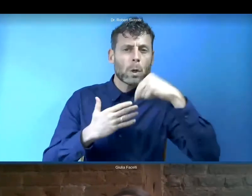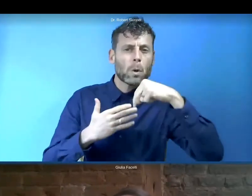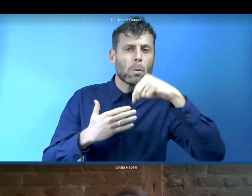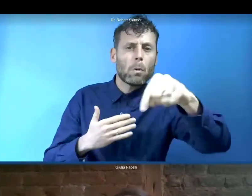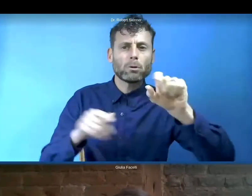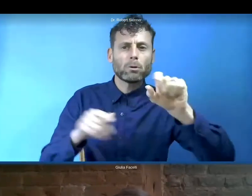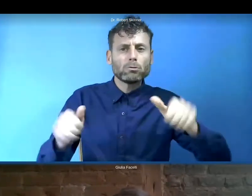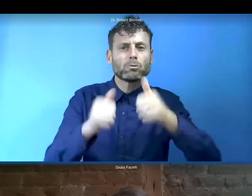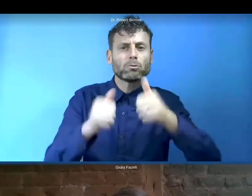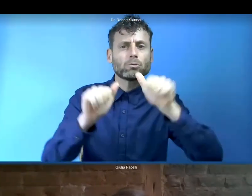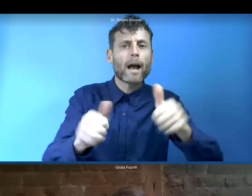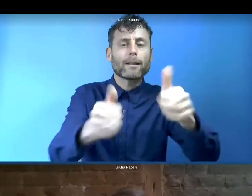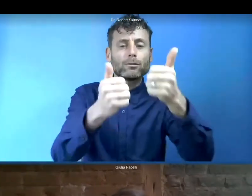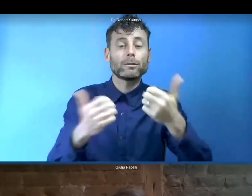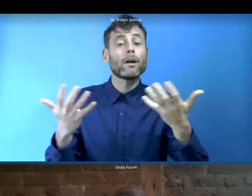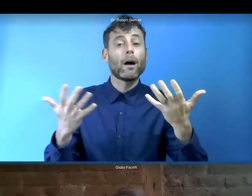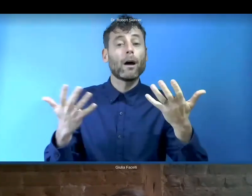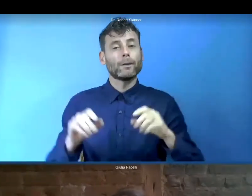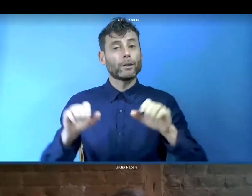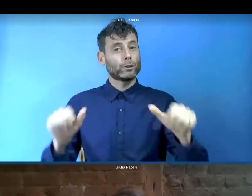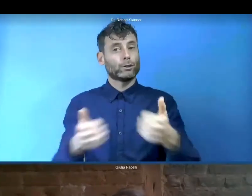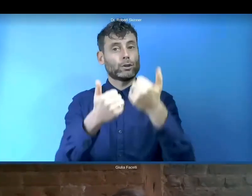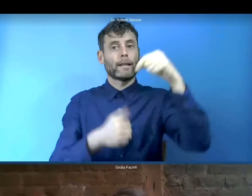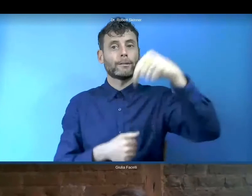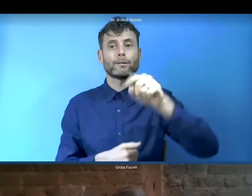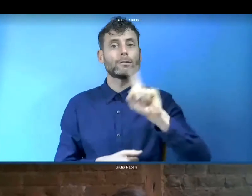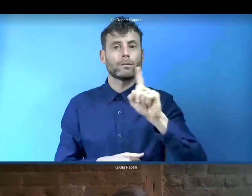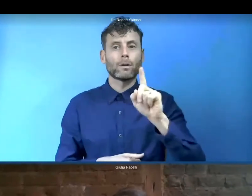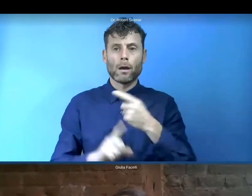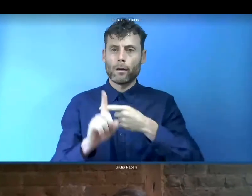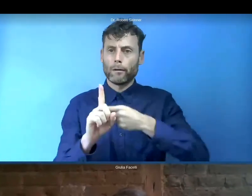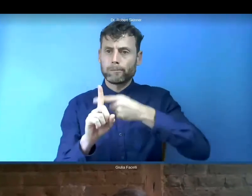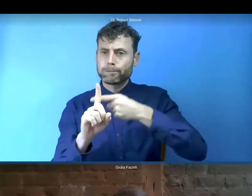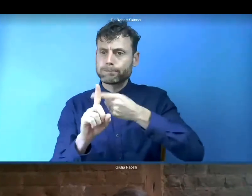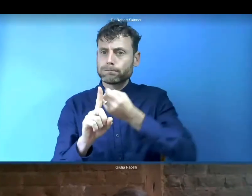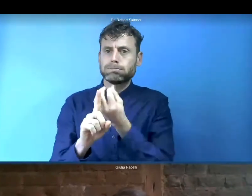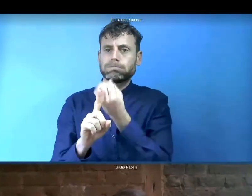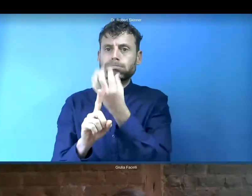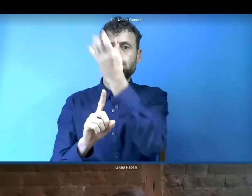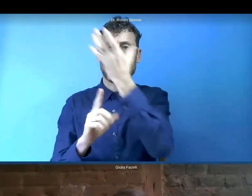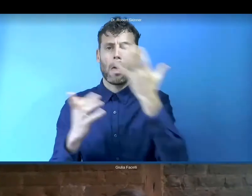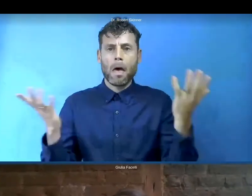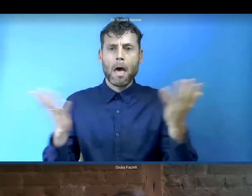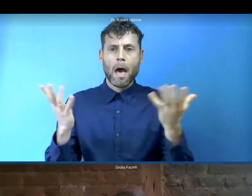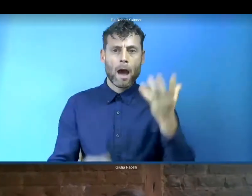Talking about challenges, of course, climate neutrality for the EU as a whole will be one of them.